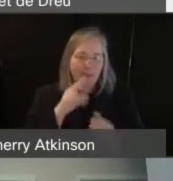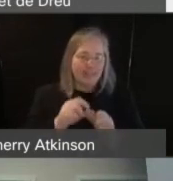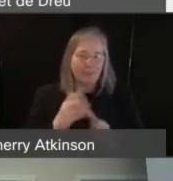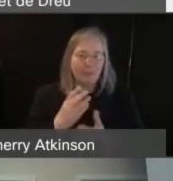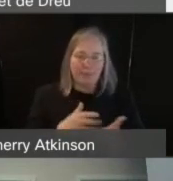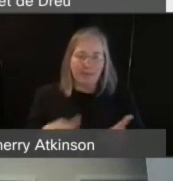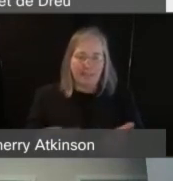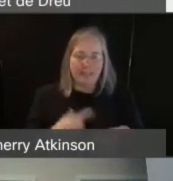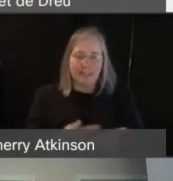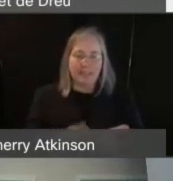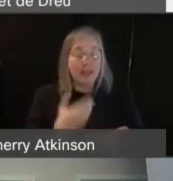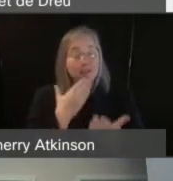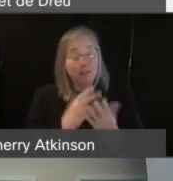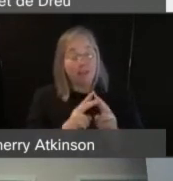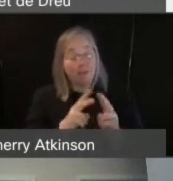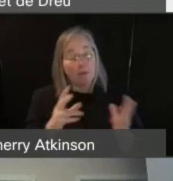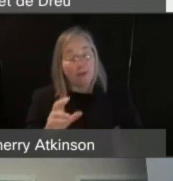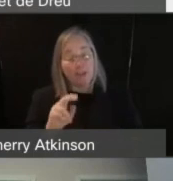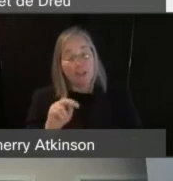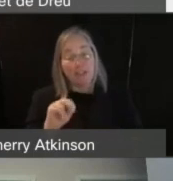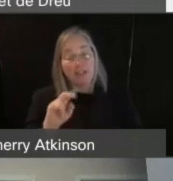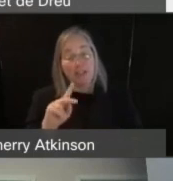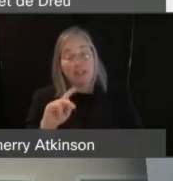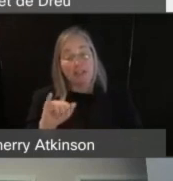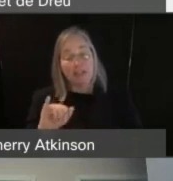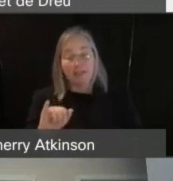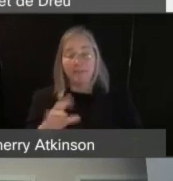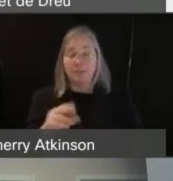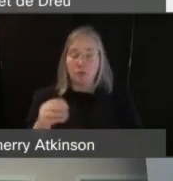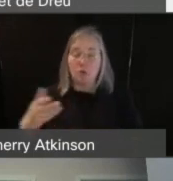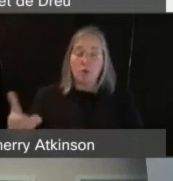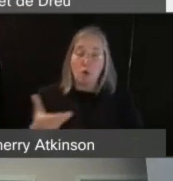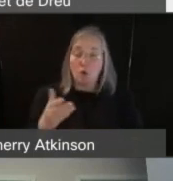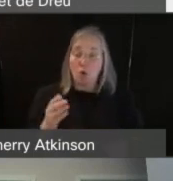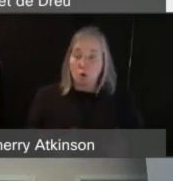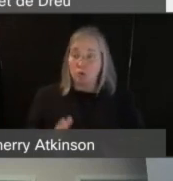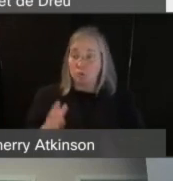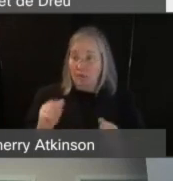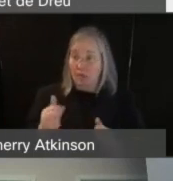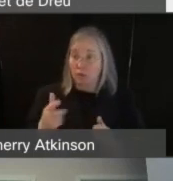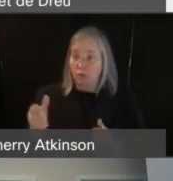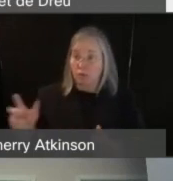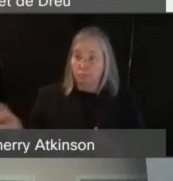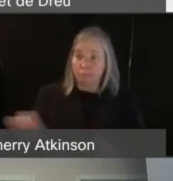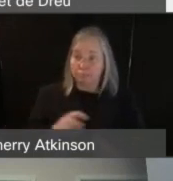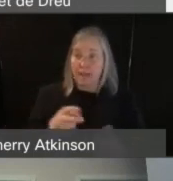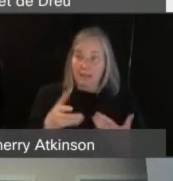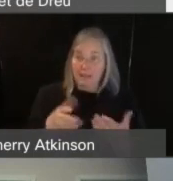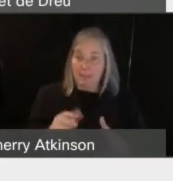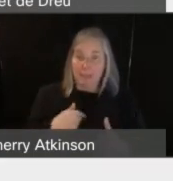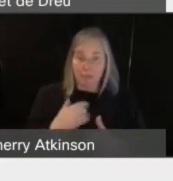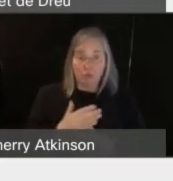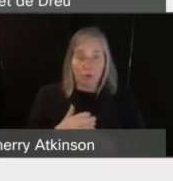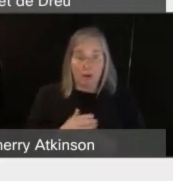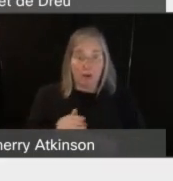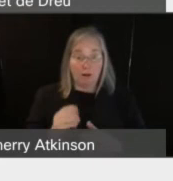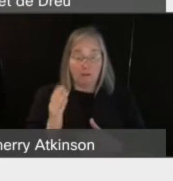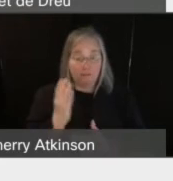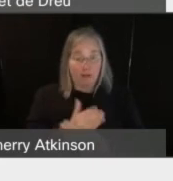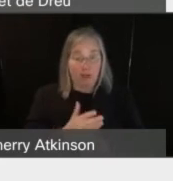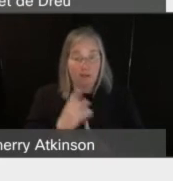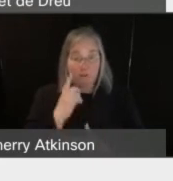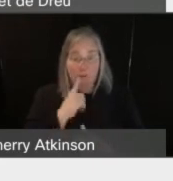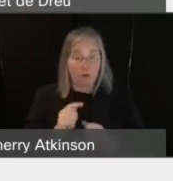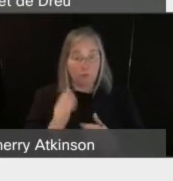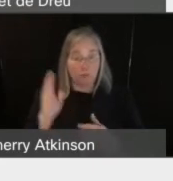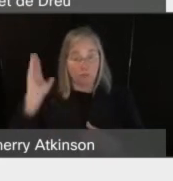Thank you very much, Nikki. So the host, could you allow me to share file? I'll pull a presentation. Great, thank